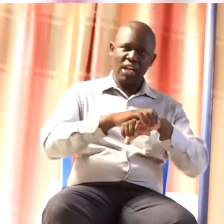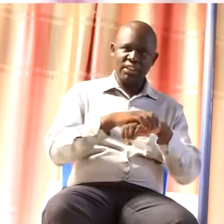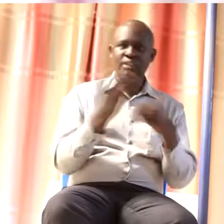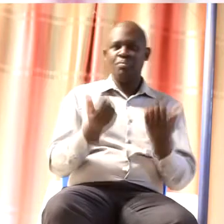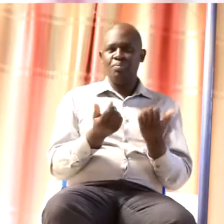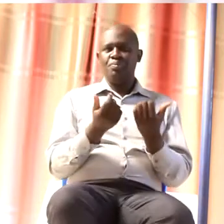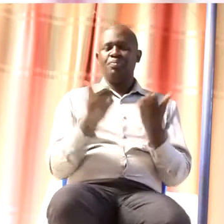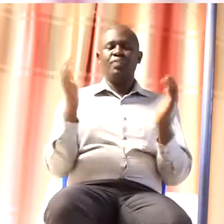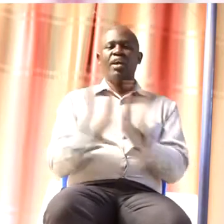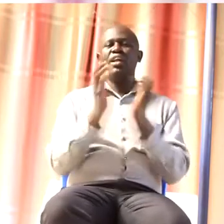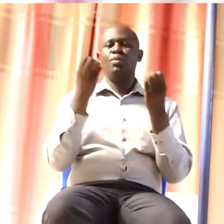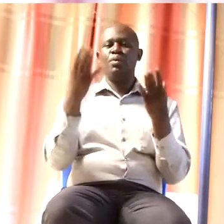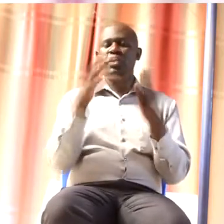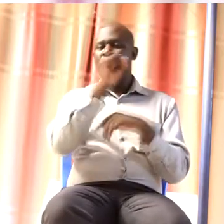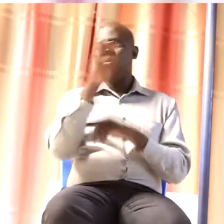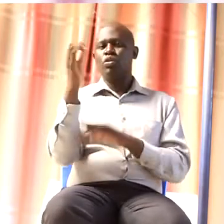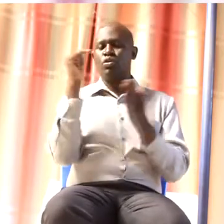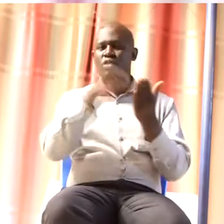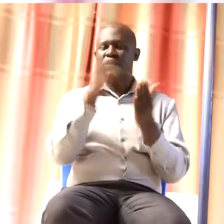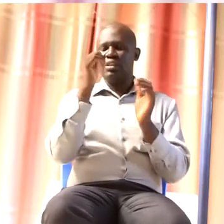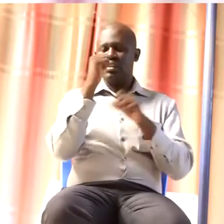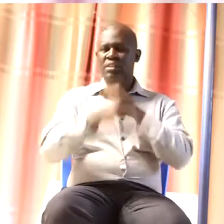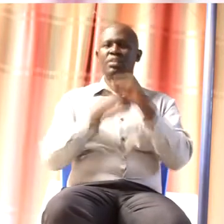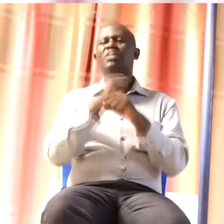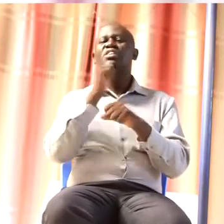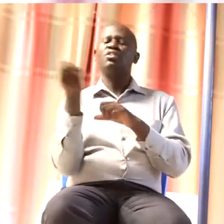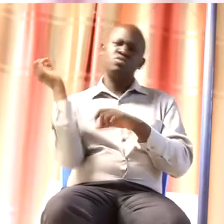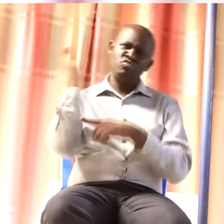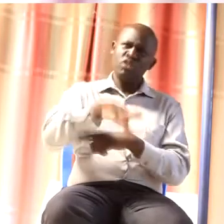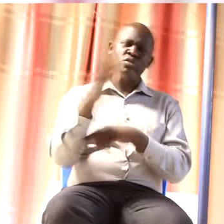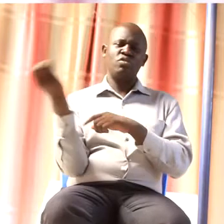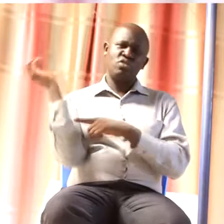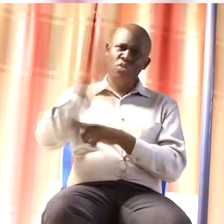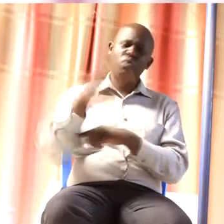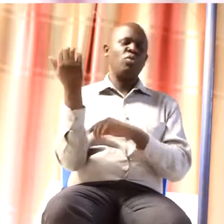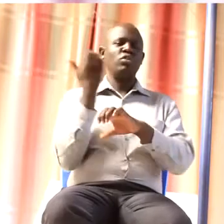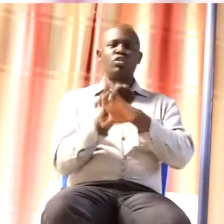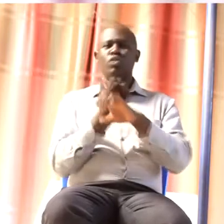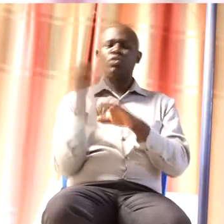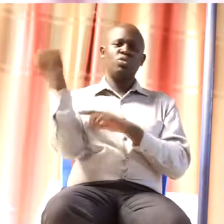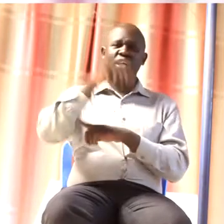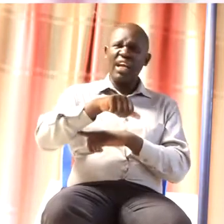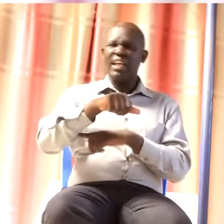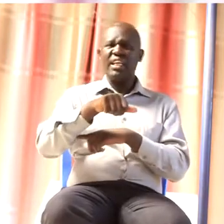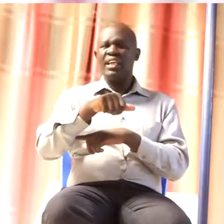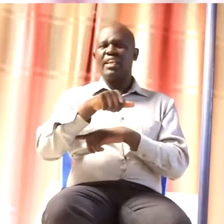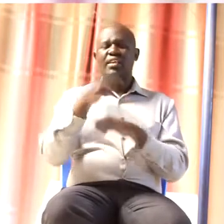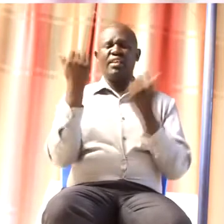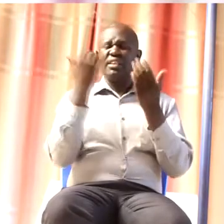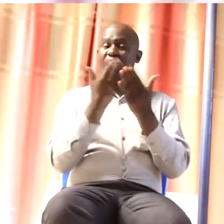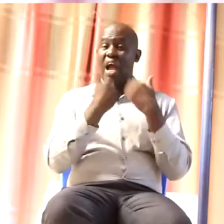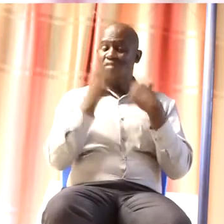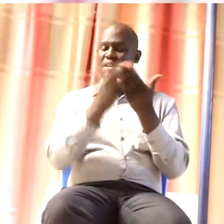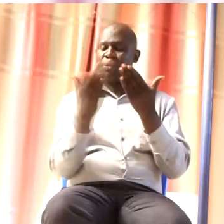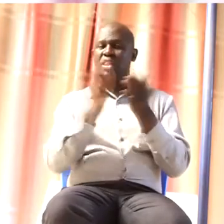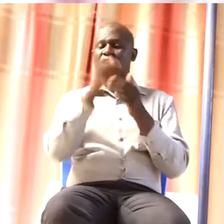Amen. Hallelujah. So this year, don't throw stones to any dog that barks you. There are some things that you just need to be silent.